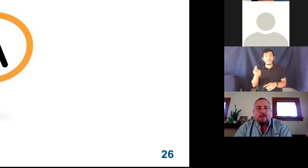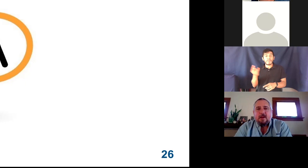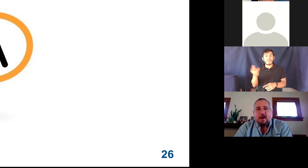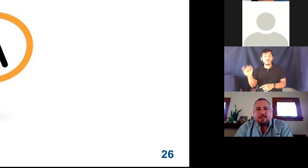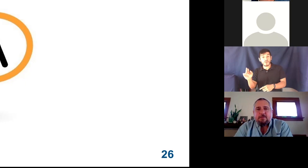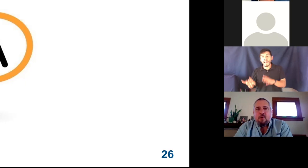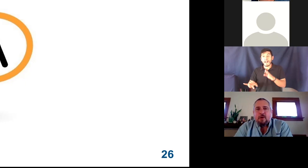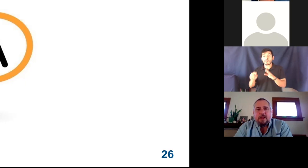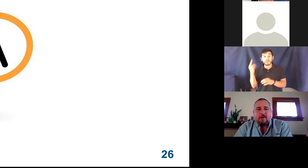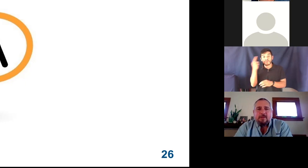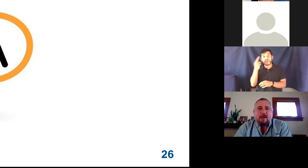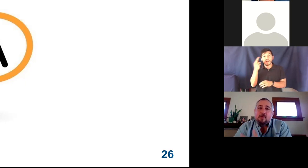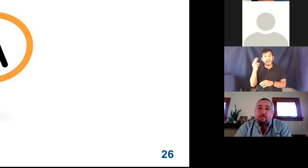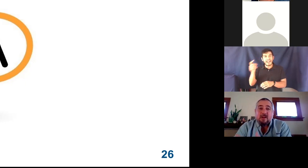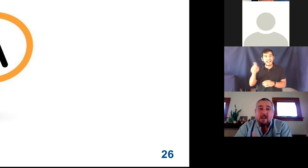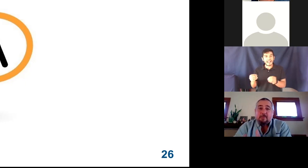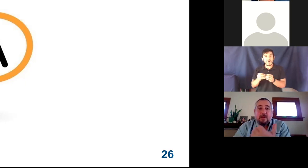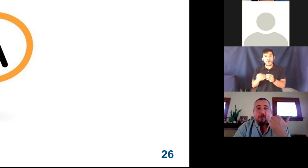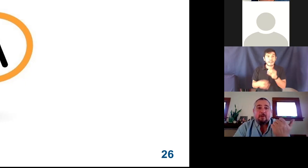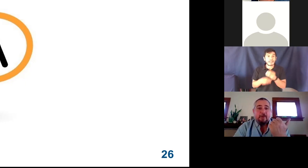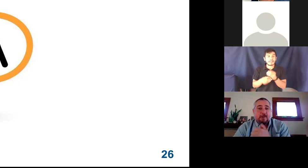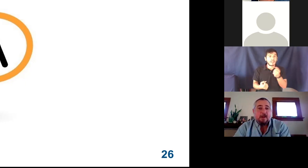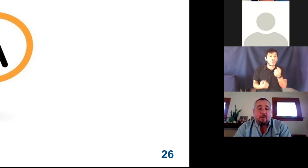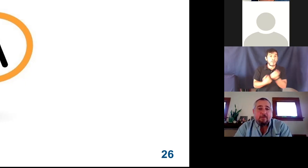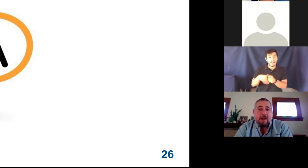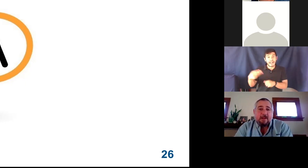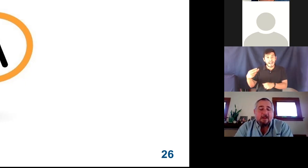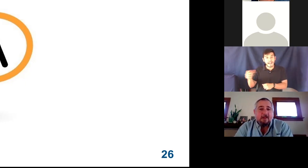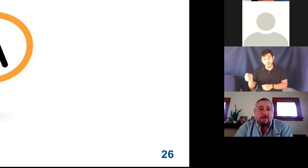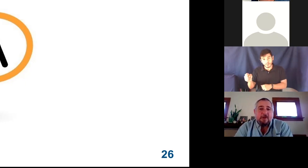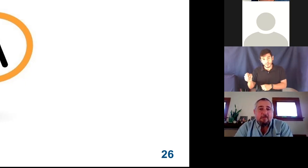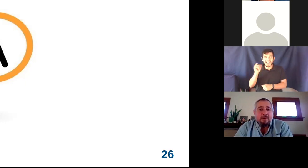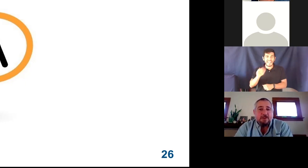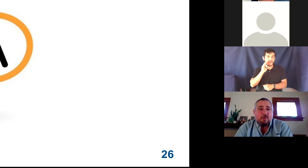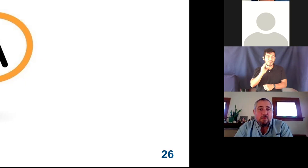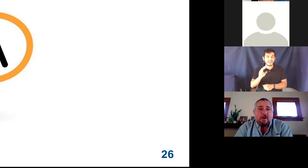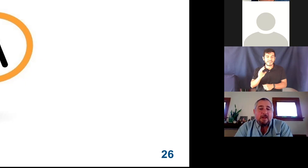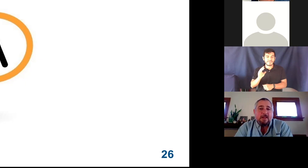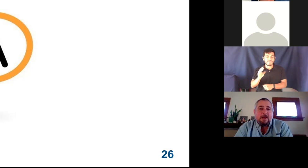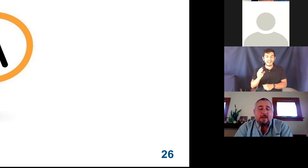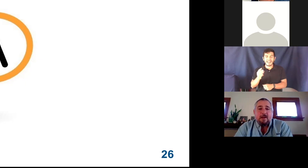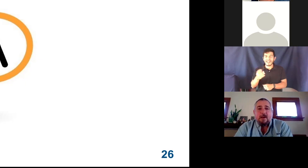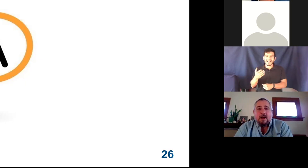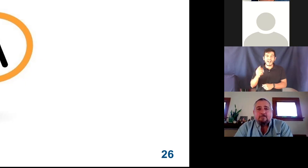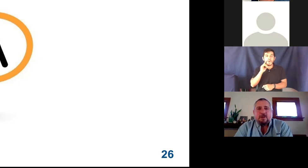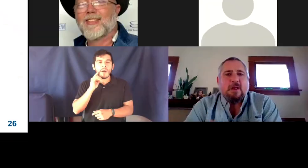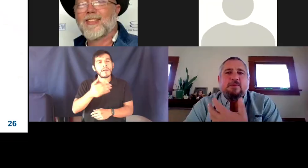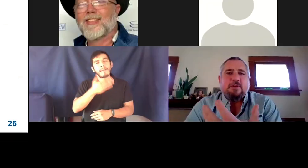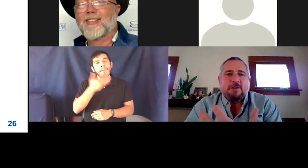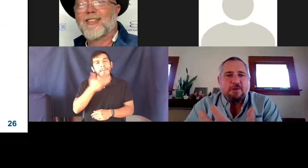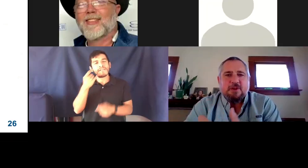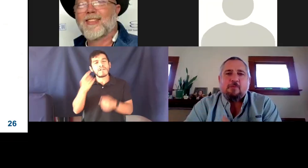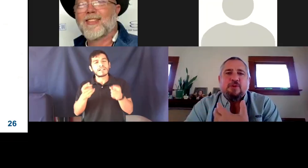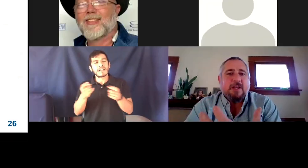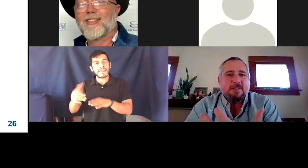extra support, that would have been a lot better off being dealt with back in elementary or middle school, right? And sometimes